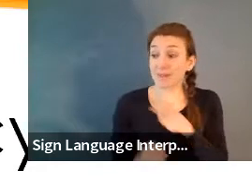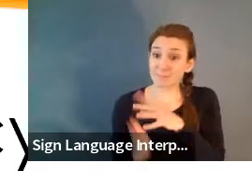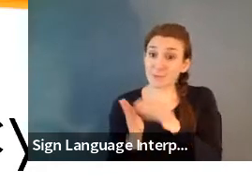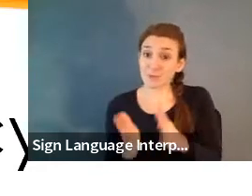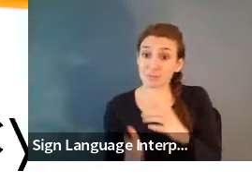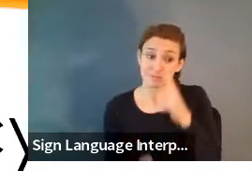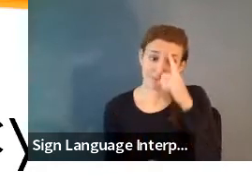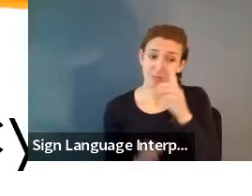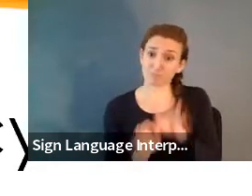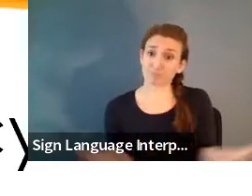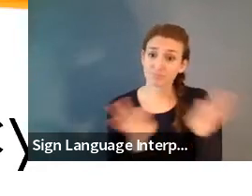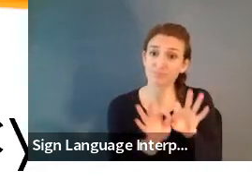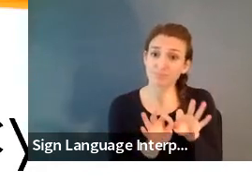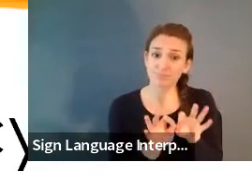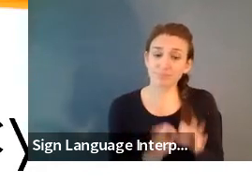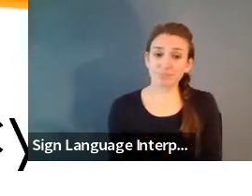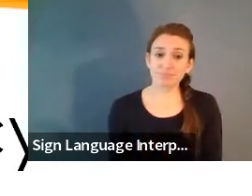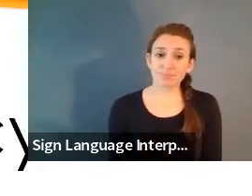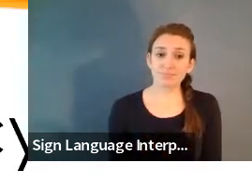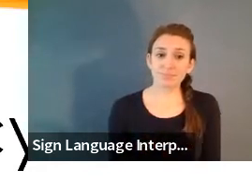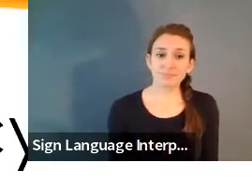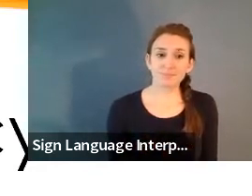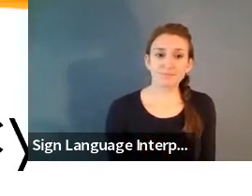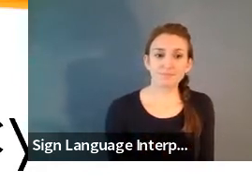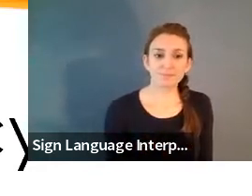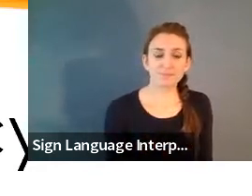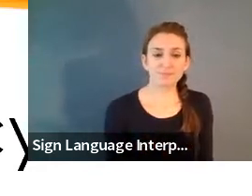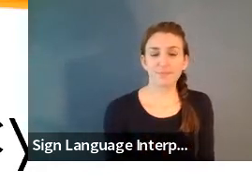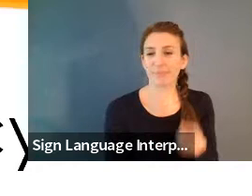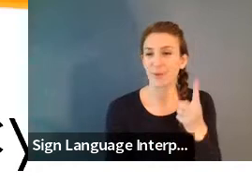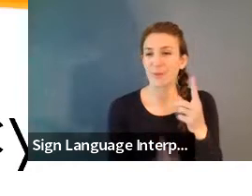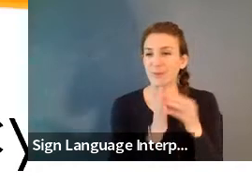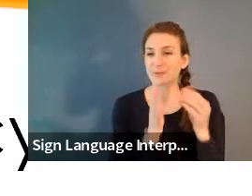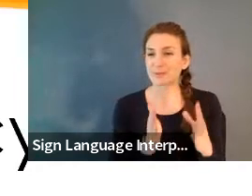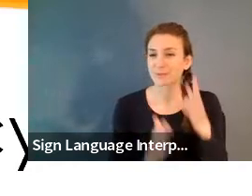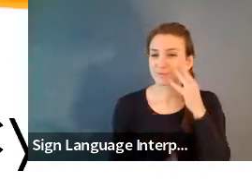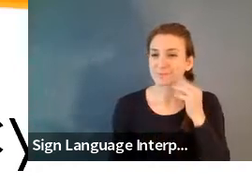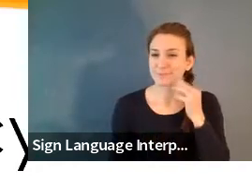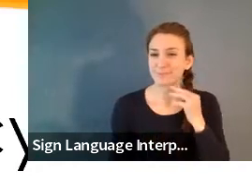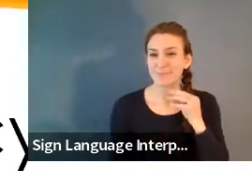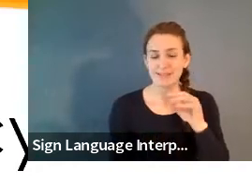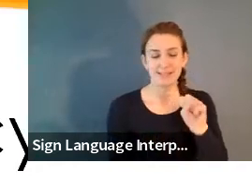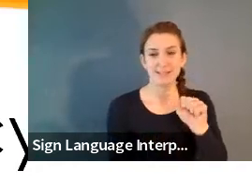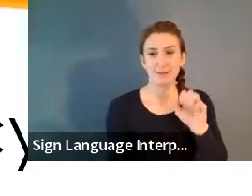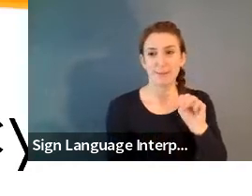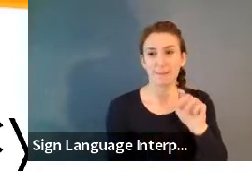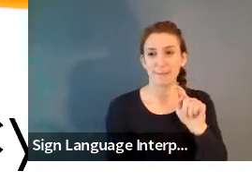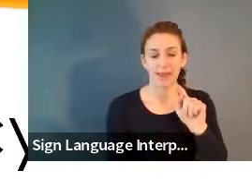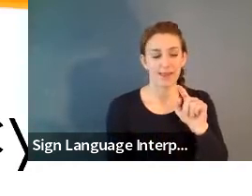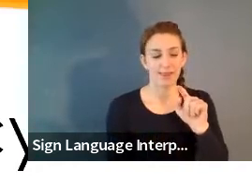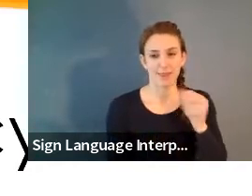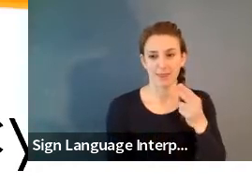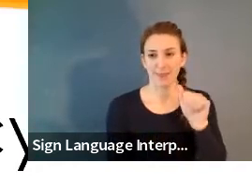panelist, Amanda Darby, she was recently a student advocate and did an amazing job. I wanted to ask if she could speak briefly to what